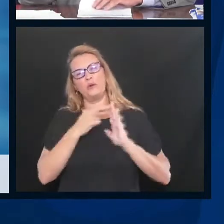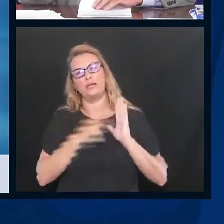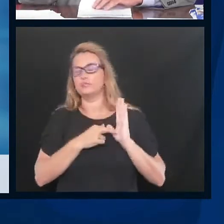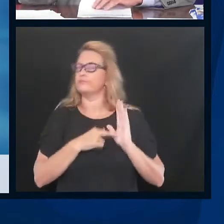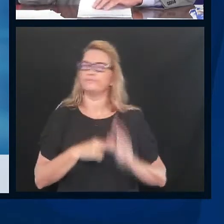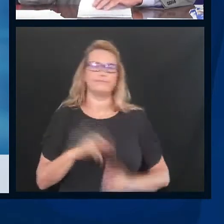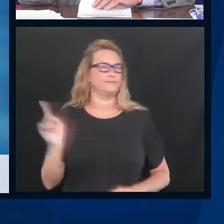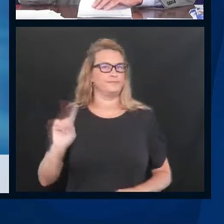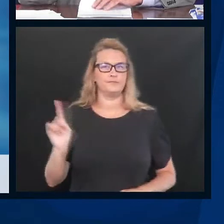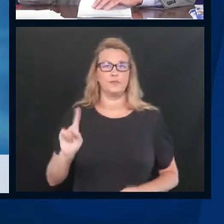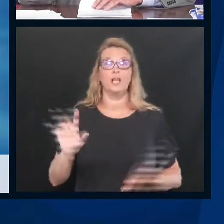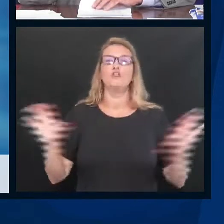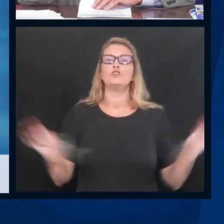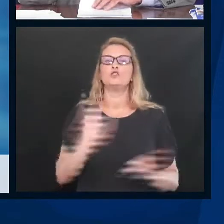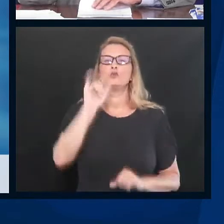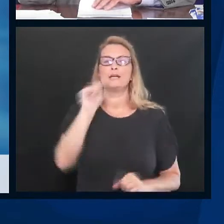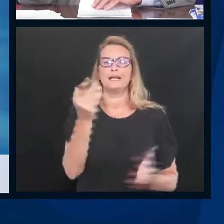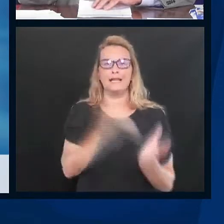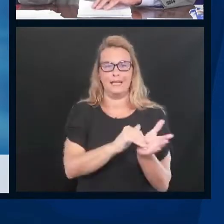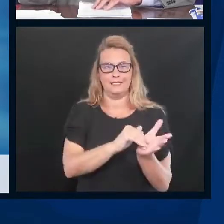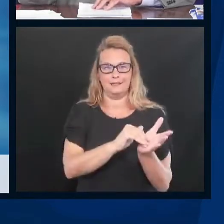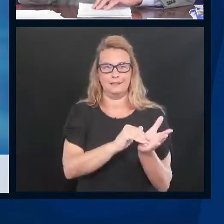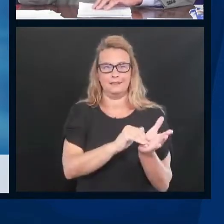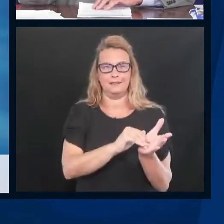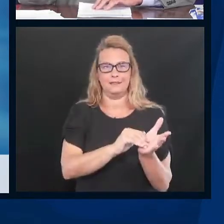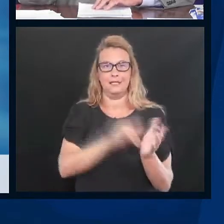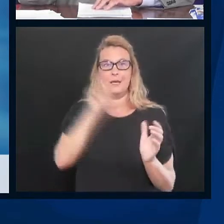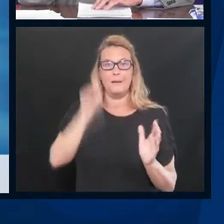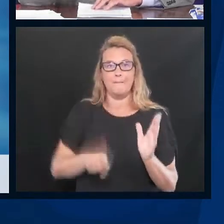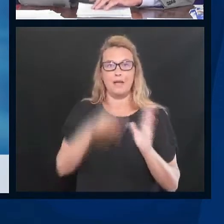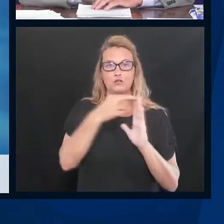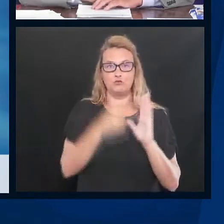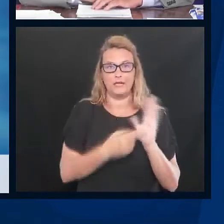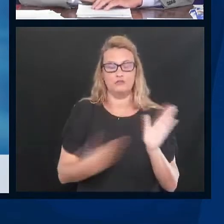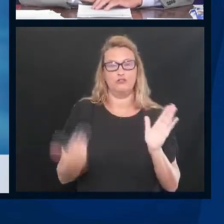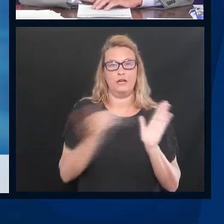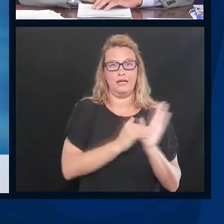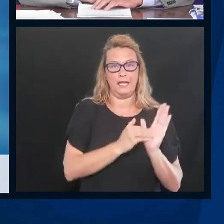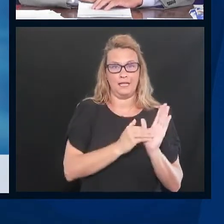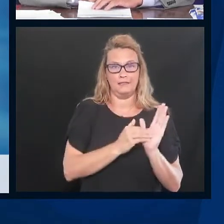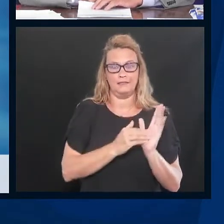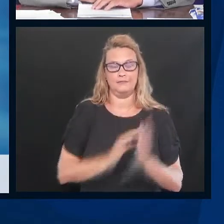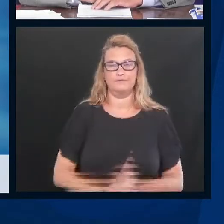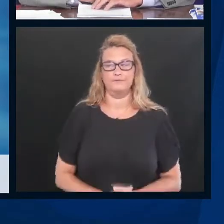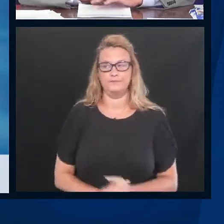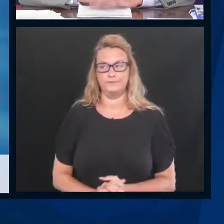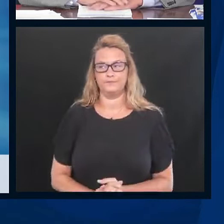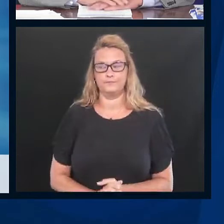registered. Do it again. You've got to register again to be eligible.